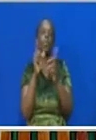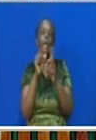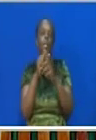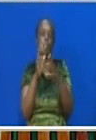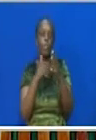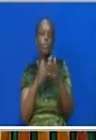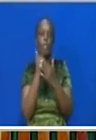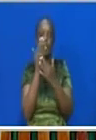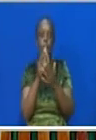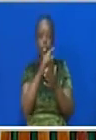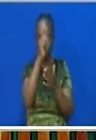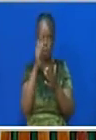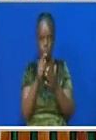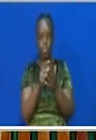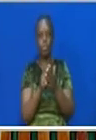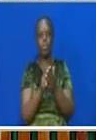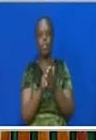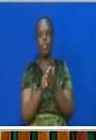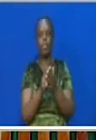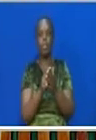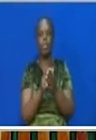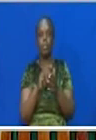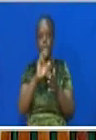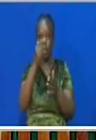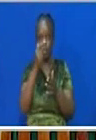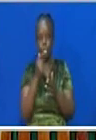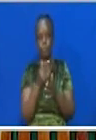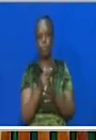in a given exam. First,